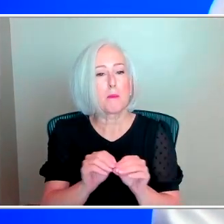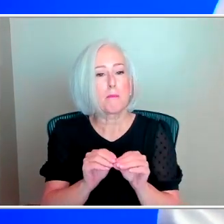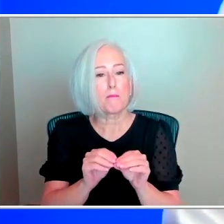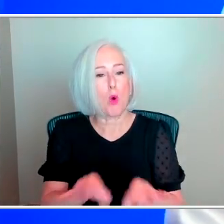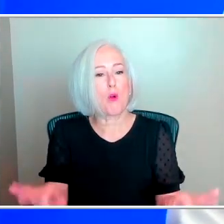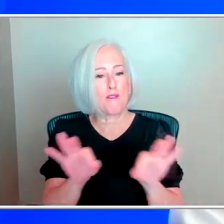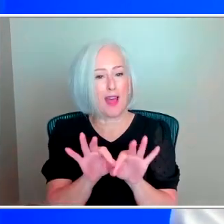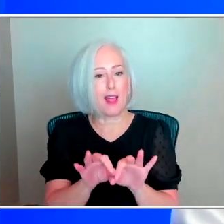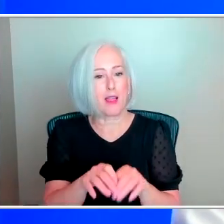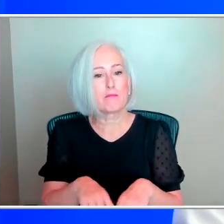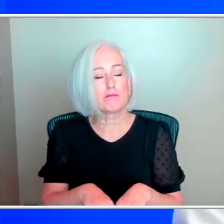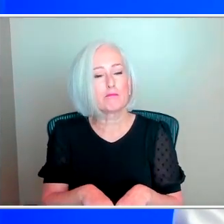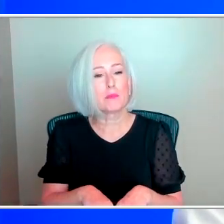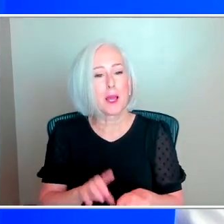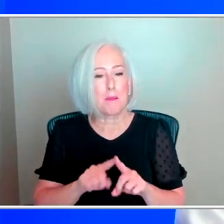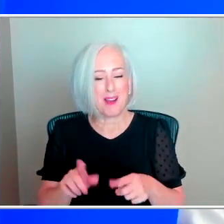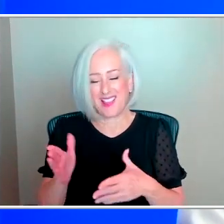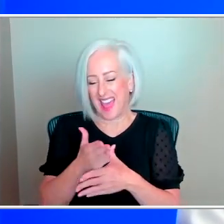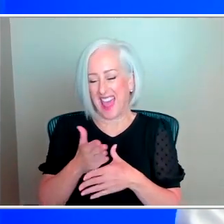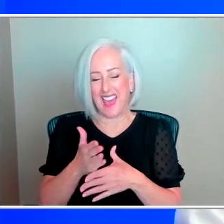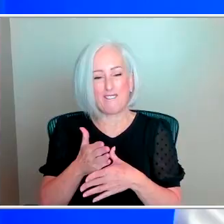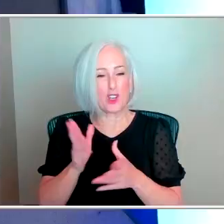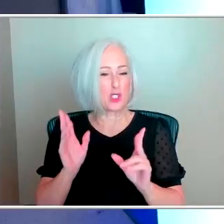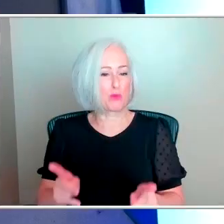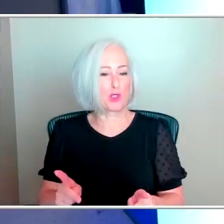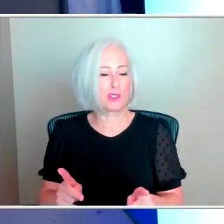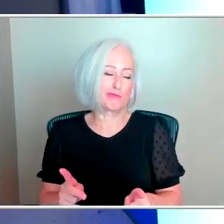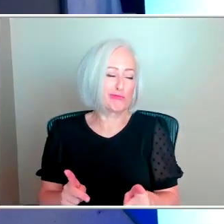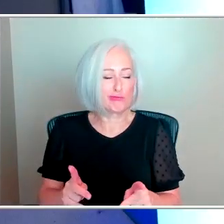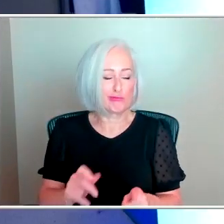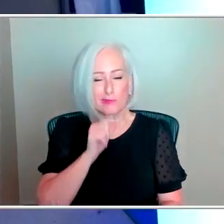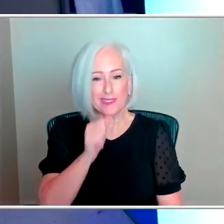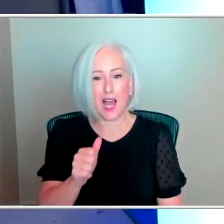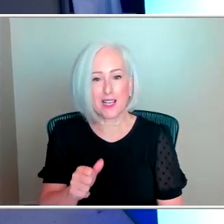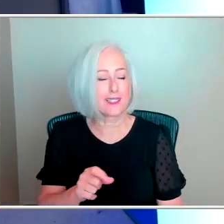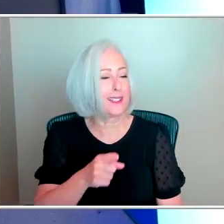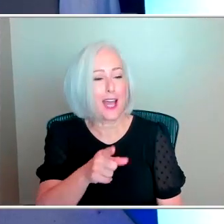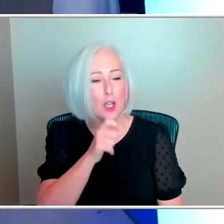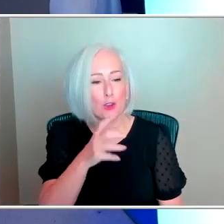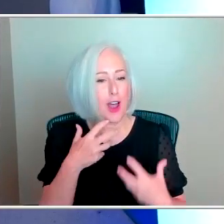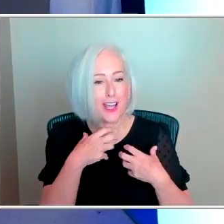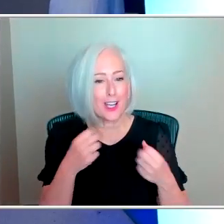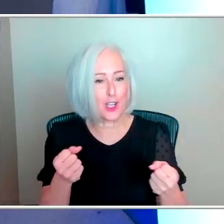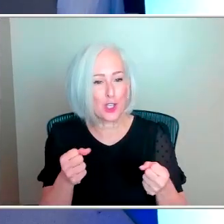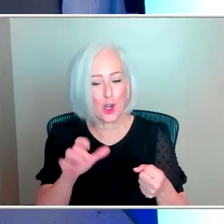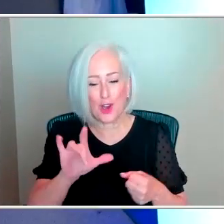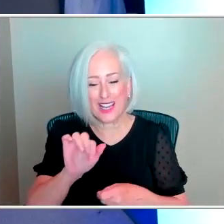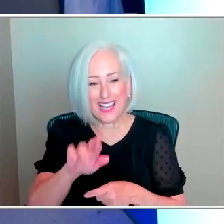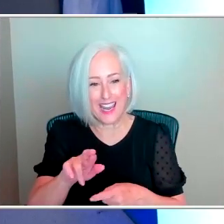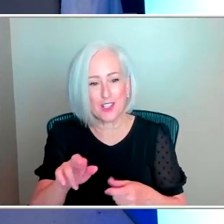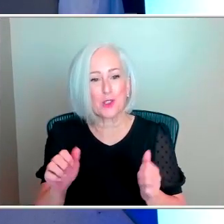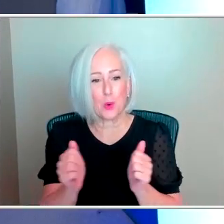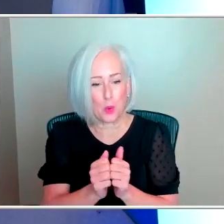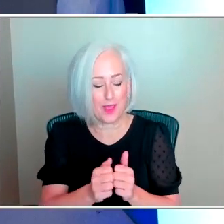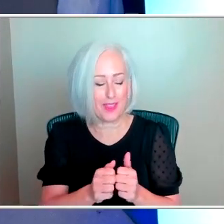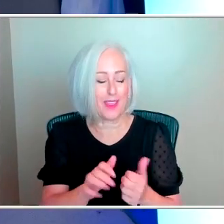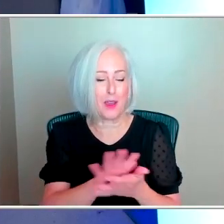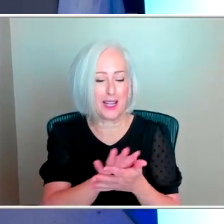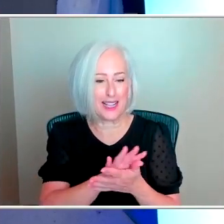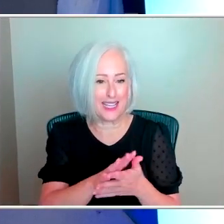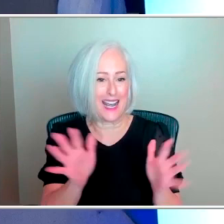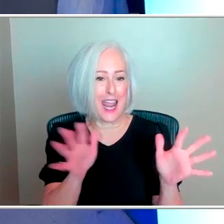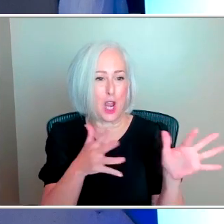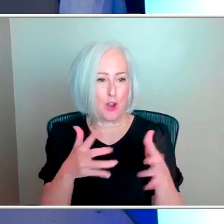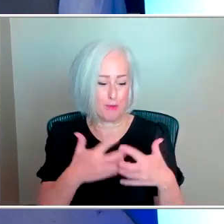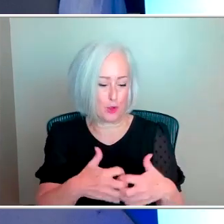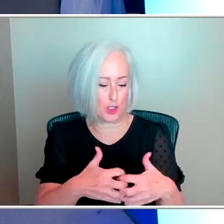person, probably not. And we're not curing cancer by having, Right. You're Right. not eliminating your risk of lung cancer by having them. Right. Jeremy wants to know, though, and this